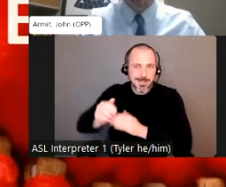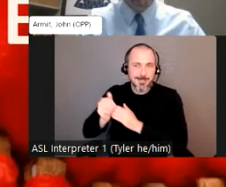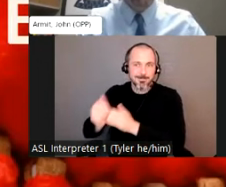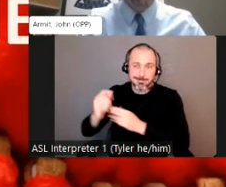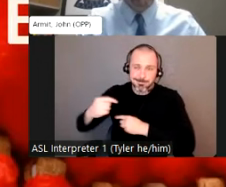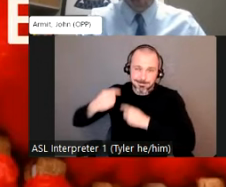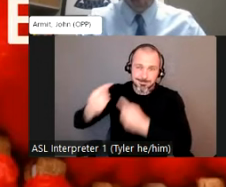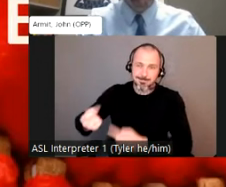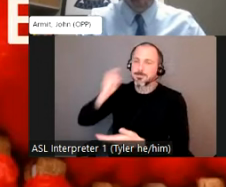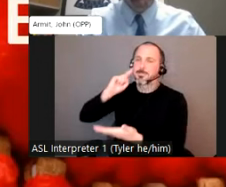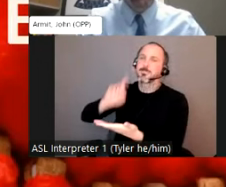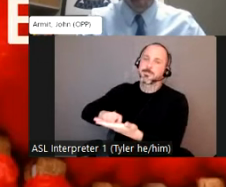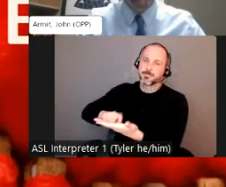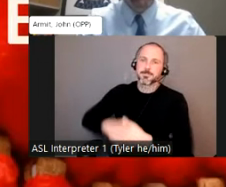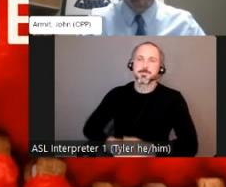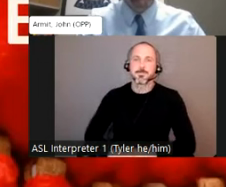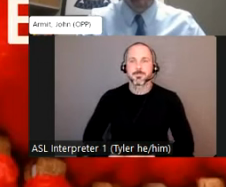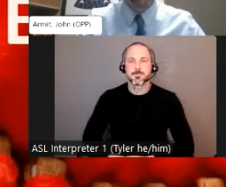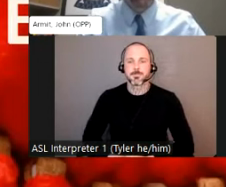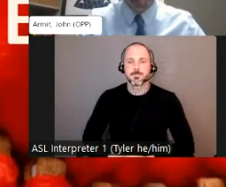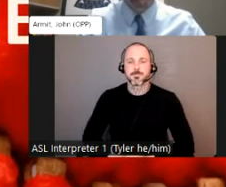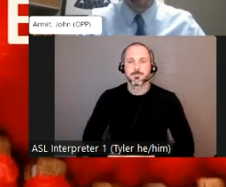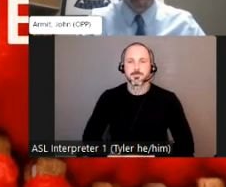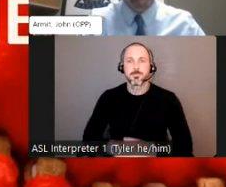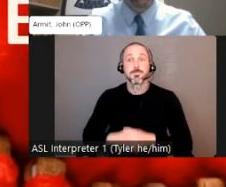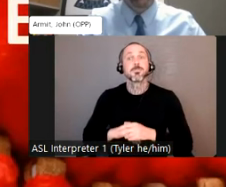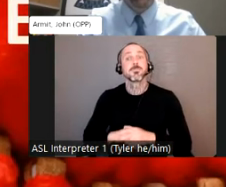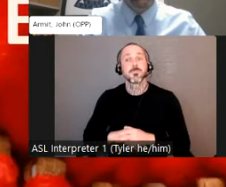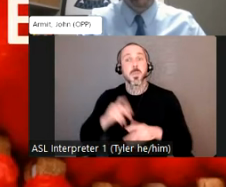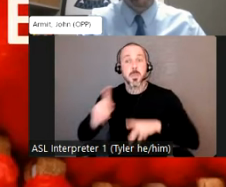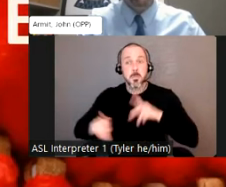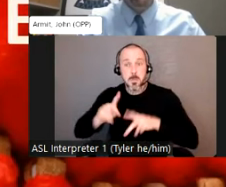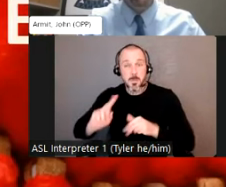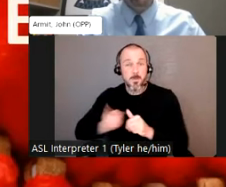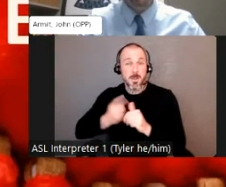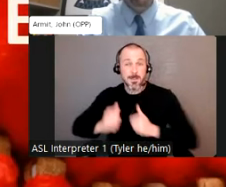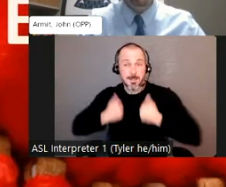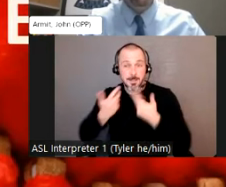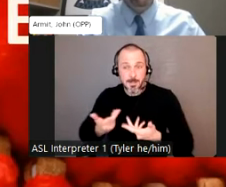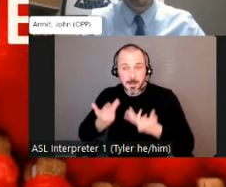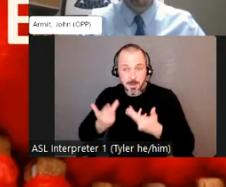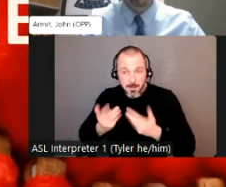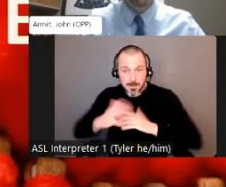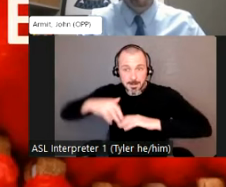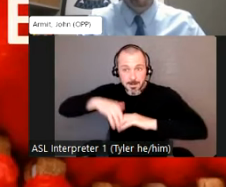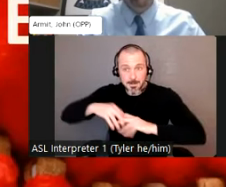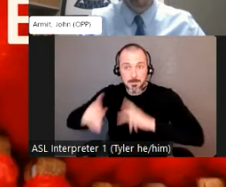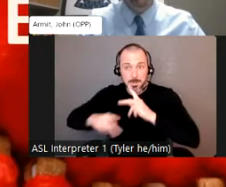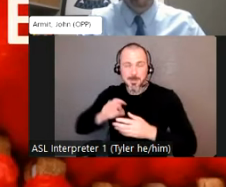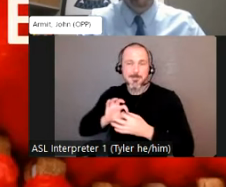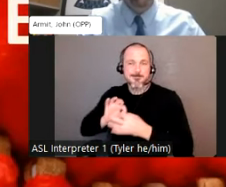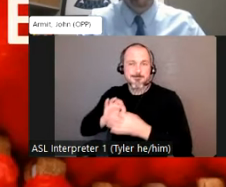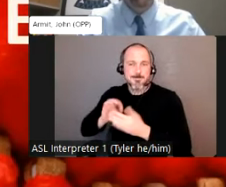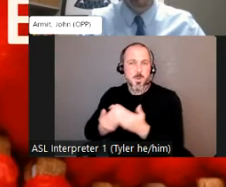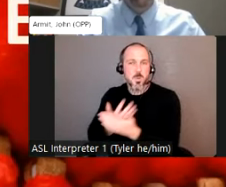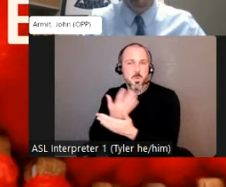ages. We seek a new relationship with the original peoples of this land, one that is based in honor and deep respect.